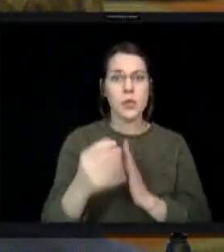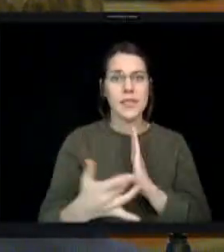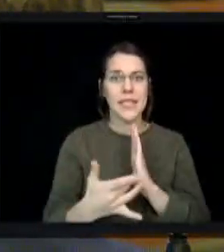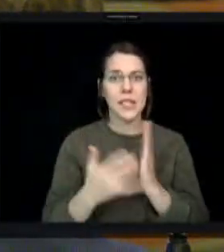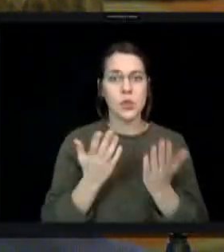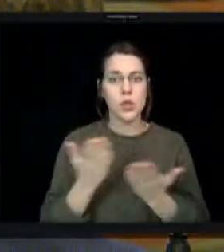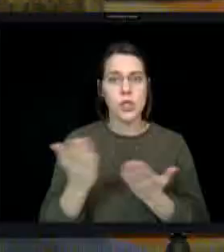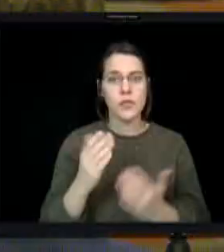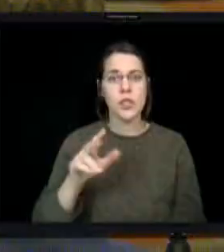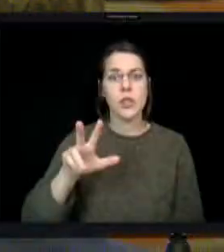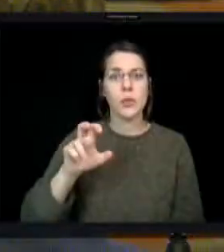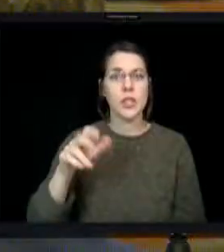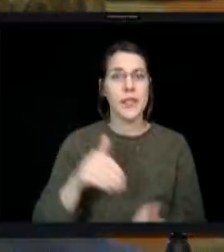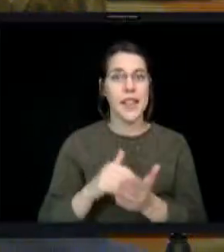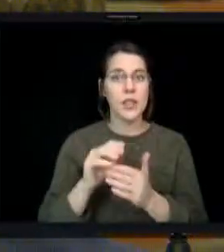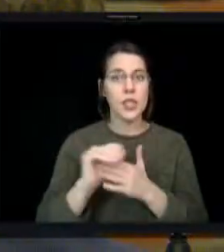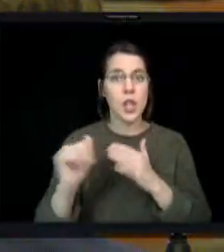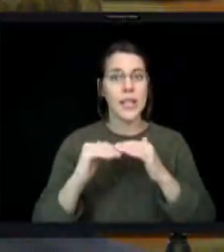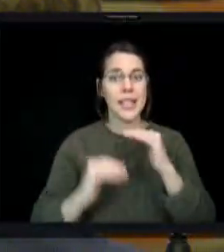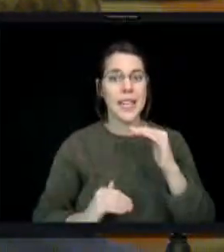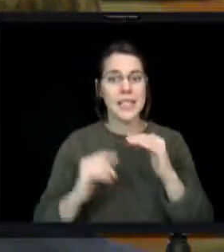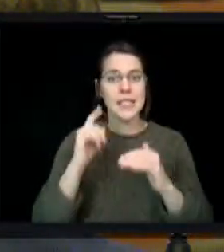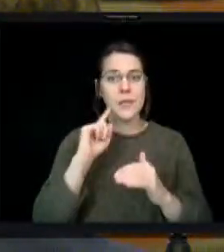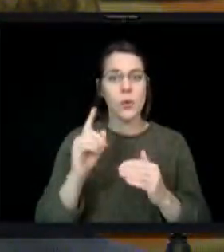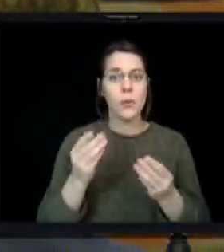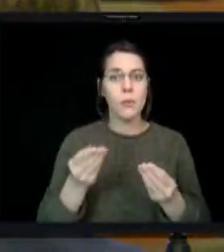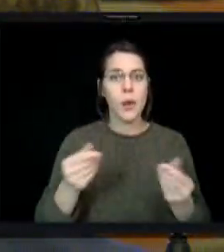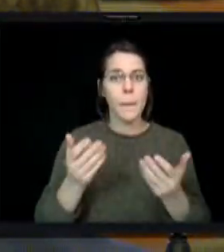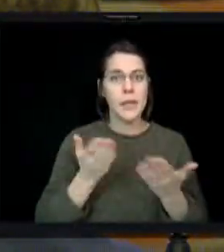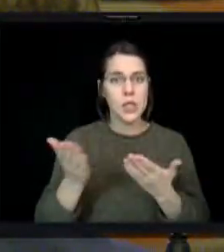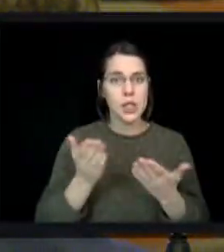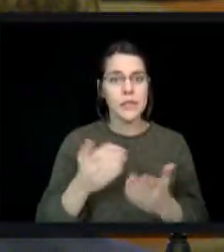property services, that's city cuts,